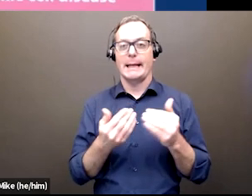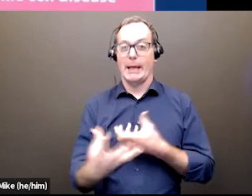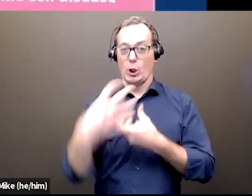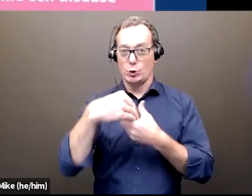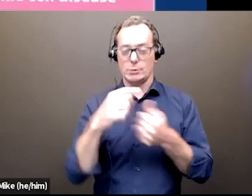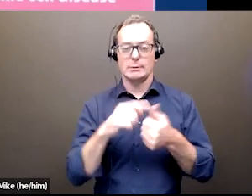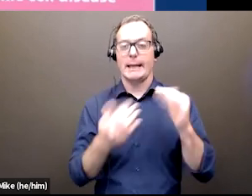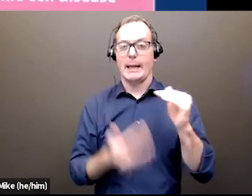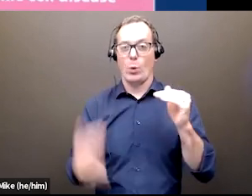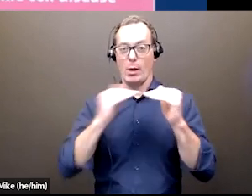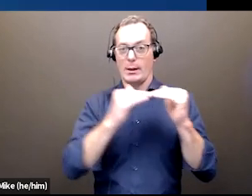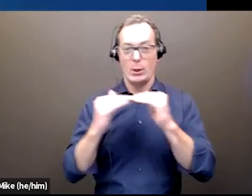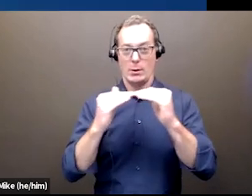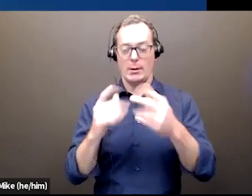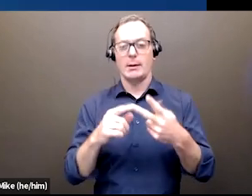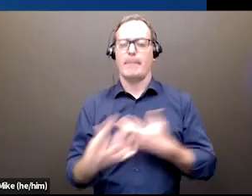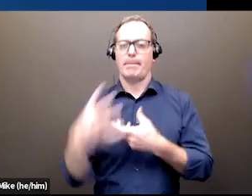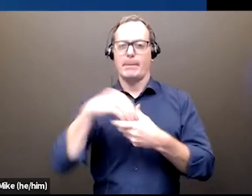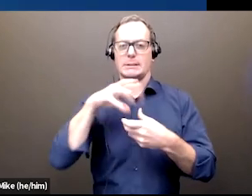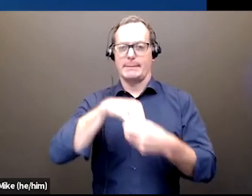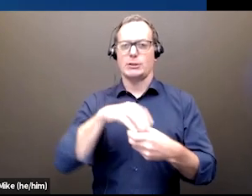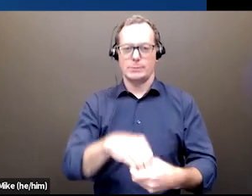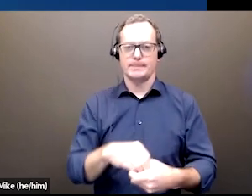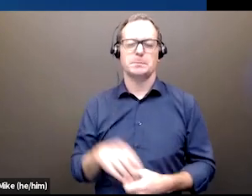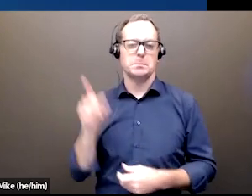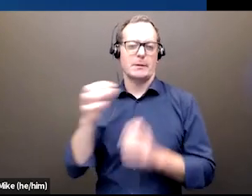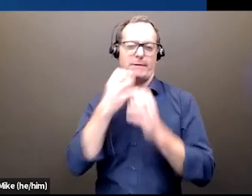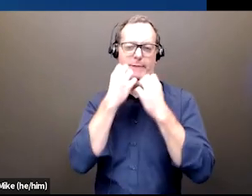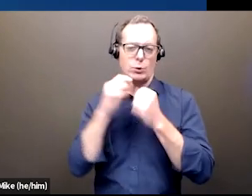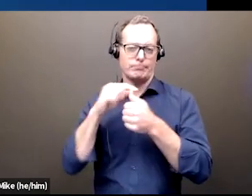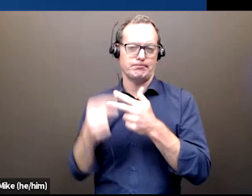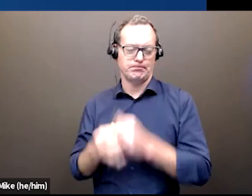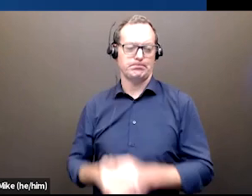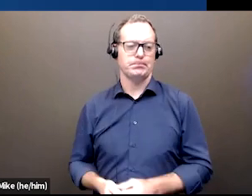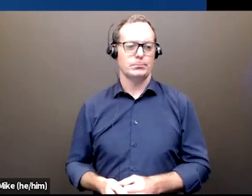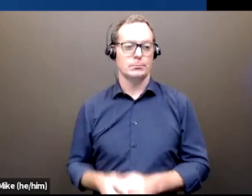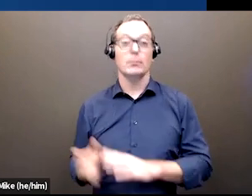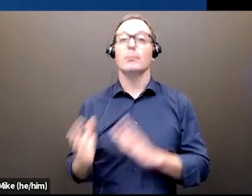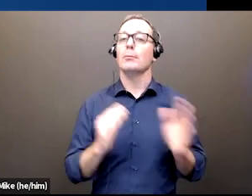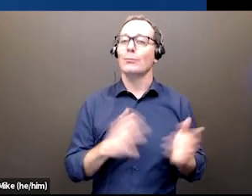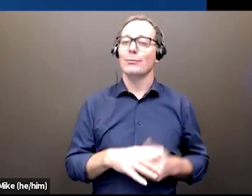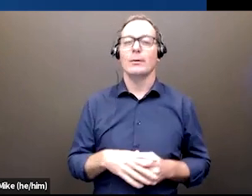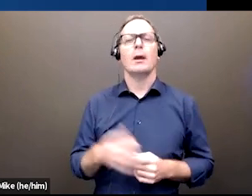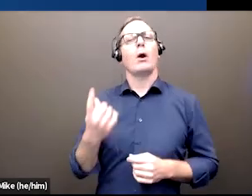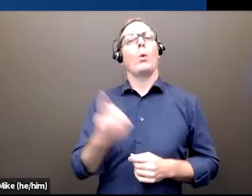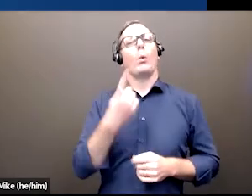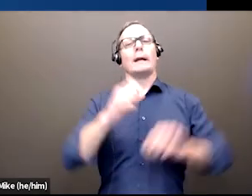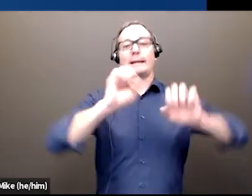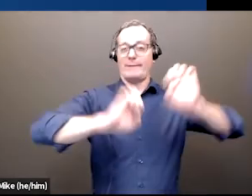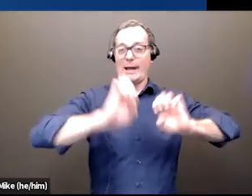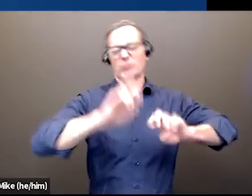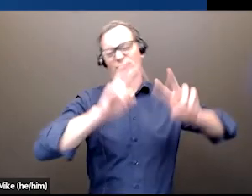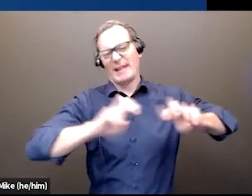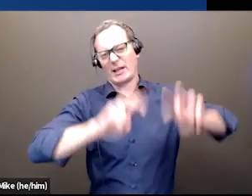participation. The overall purpose of the overall evaluation question that was posed was, are the